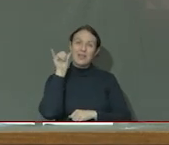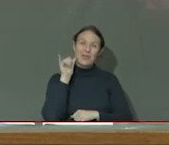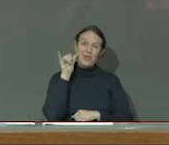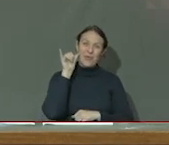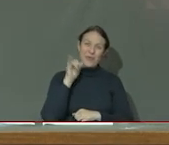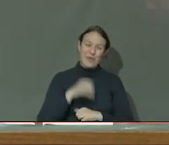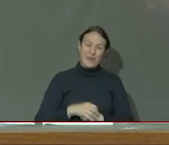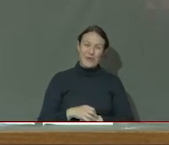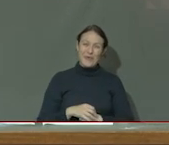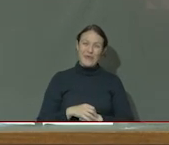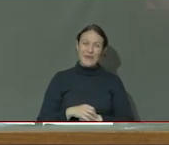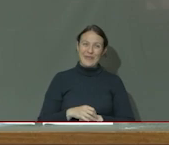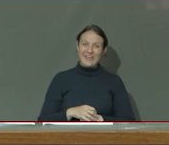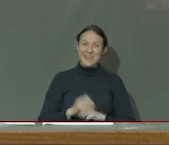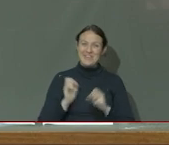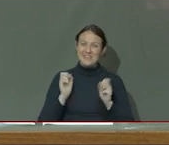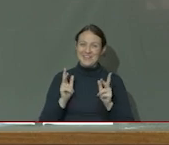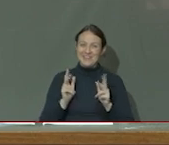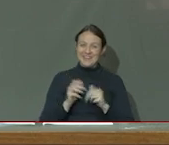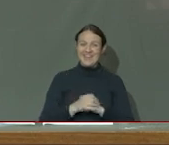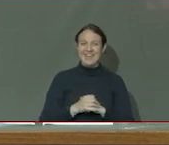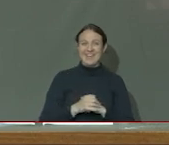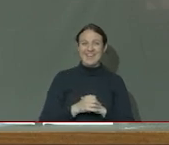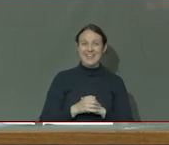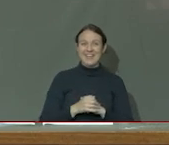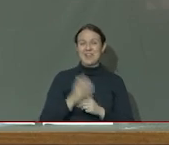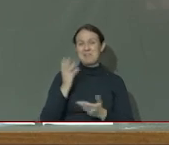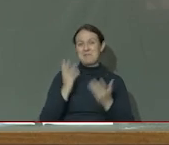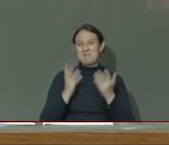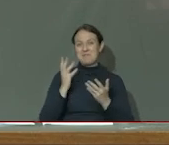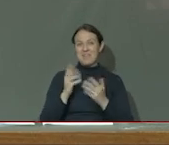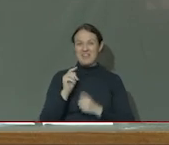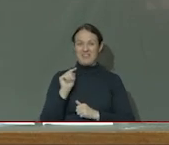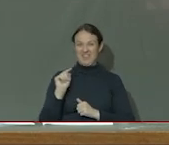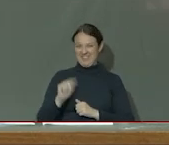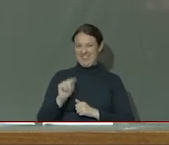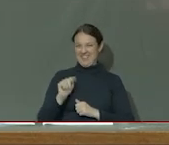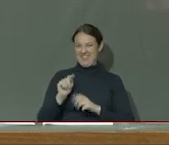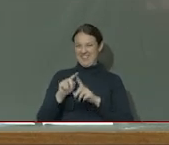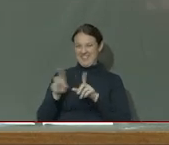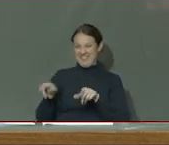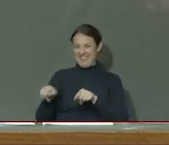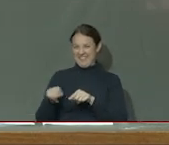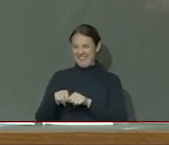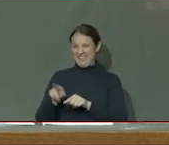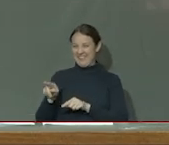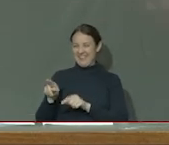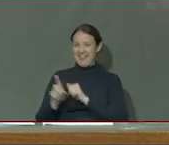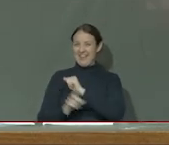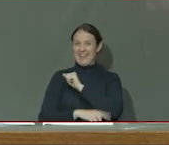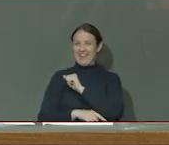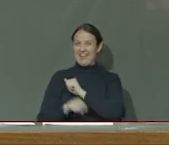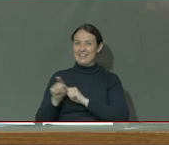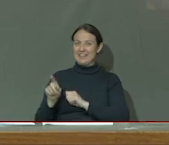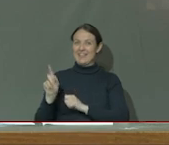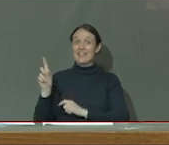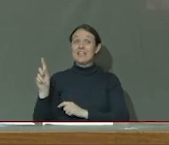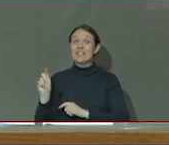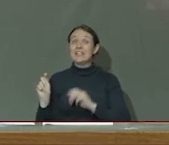Short and yellow. Okay. Then let's do this last one here. What should I write in terms of